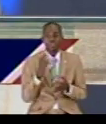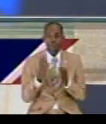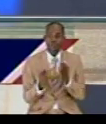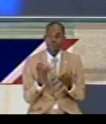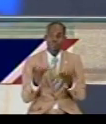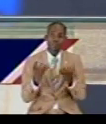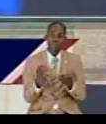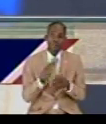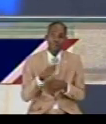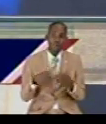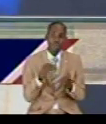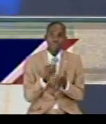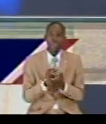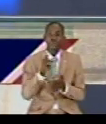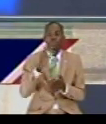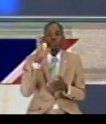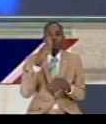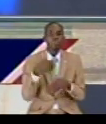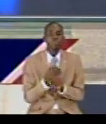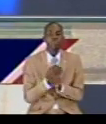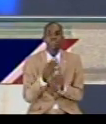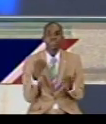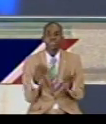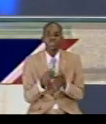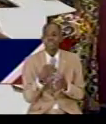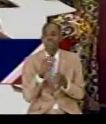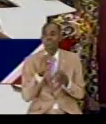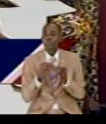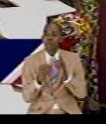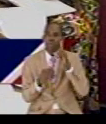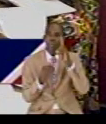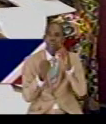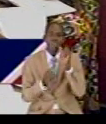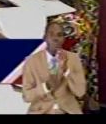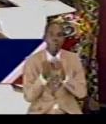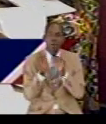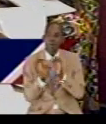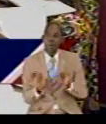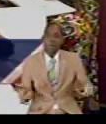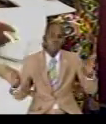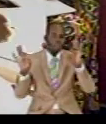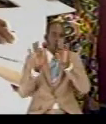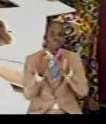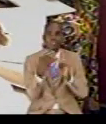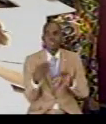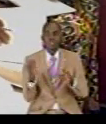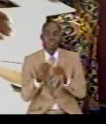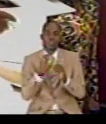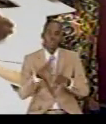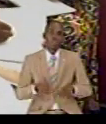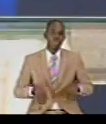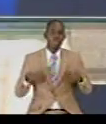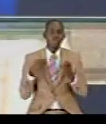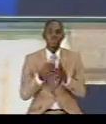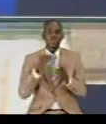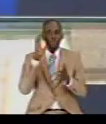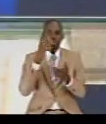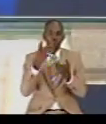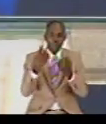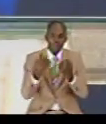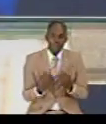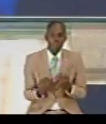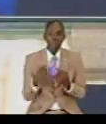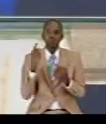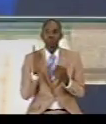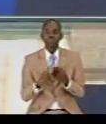will make it a priority in your life. It will come to the front burner. It will come to the